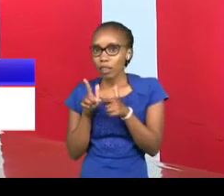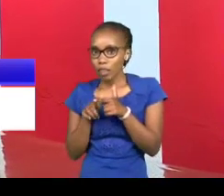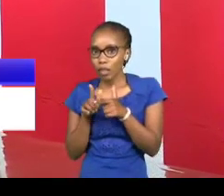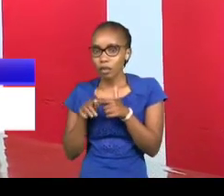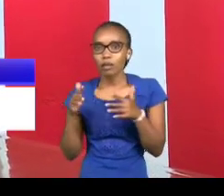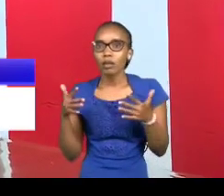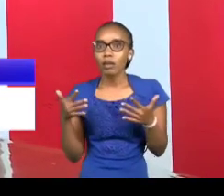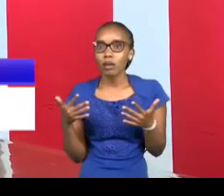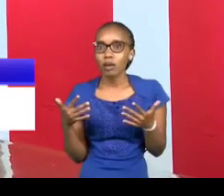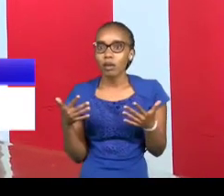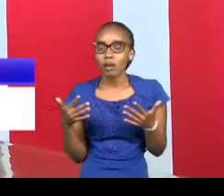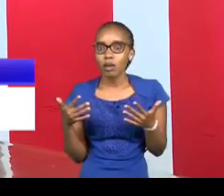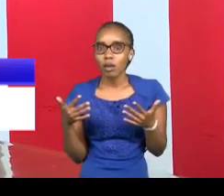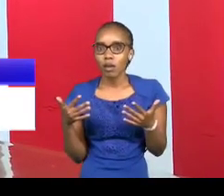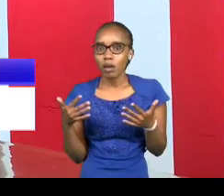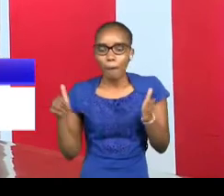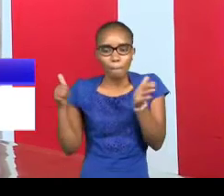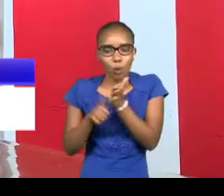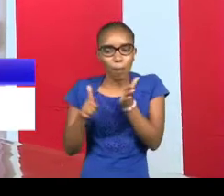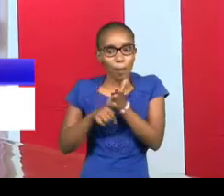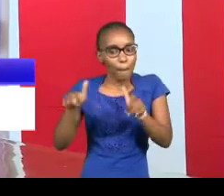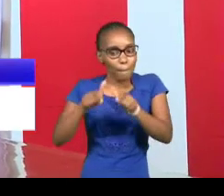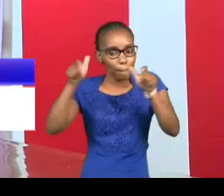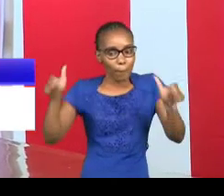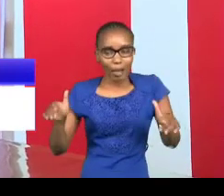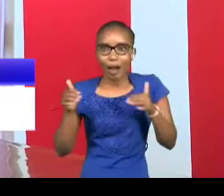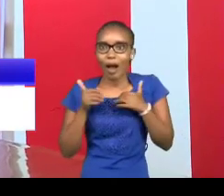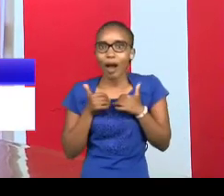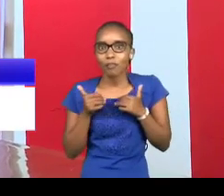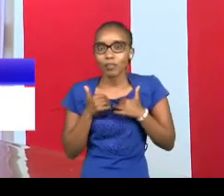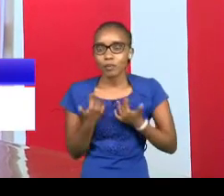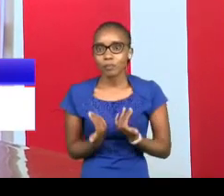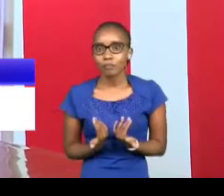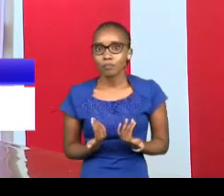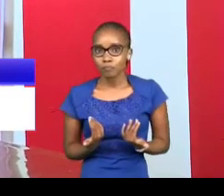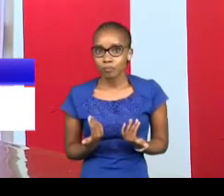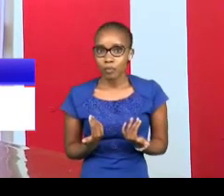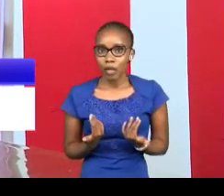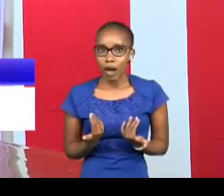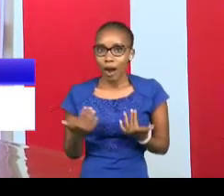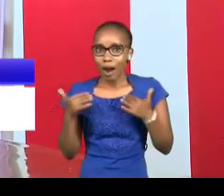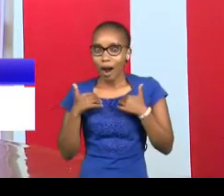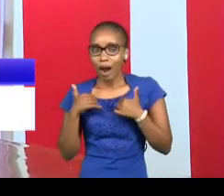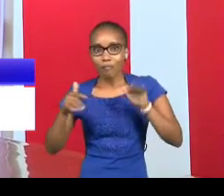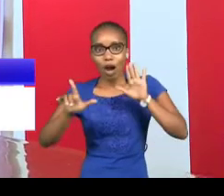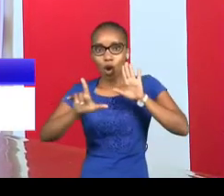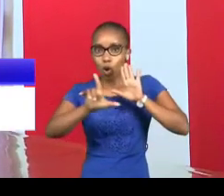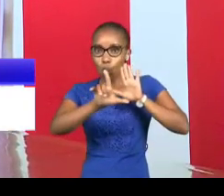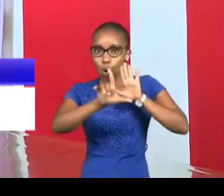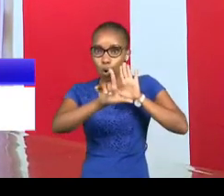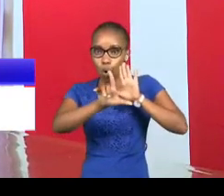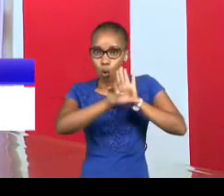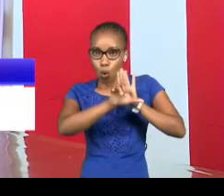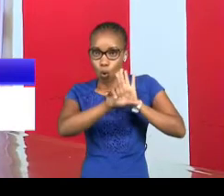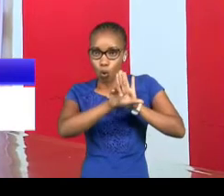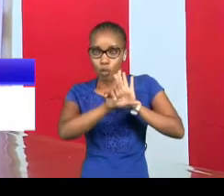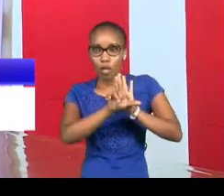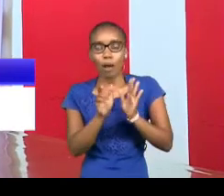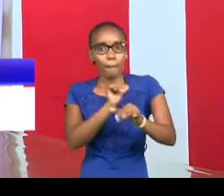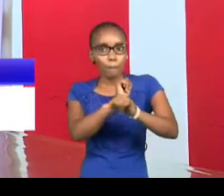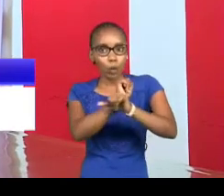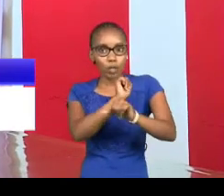measures. But generally, I would say yes, there are laws that are in place to protect